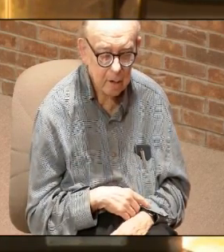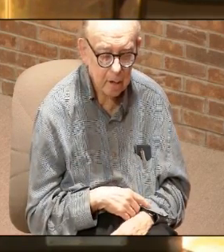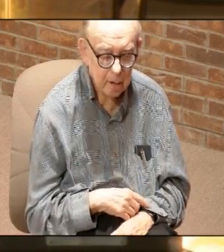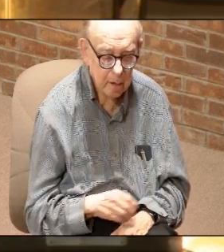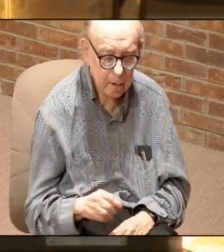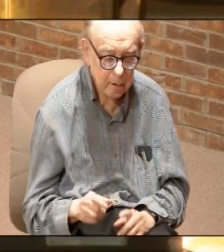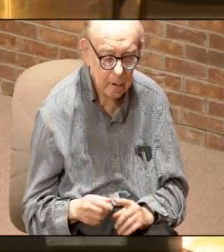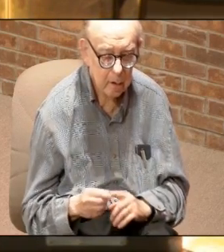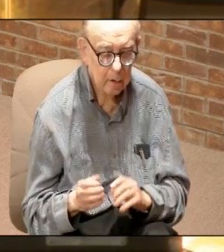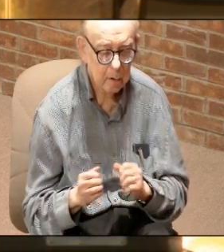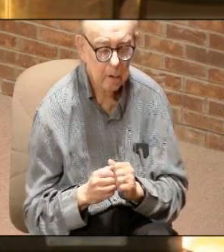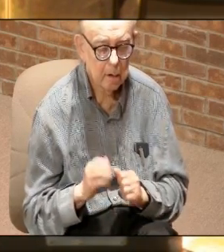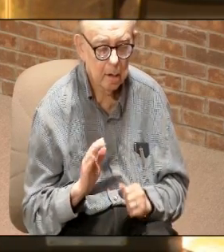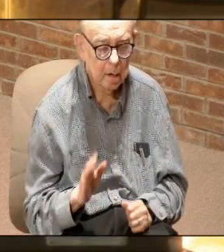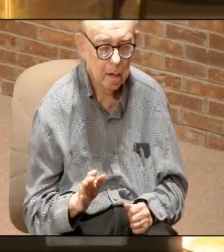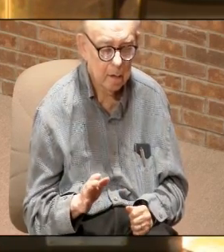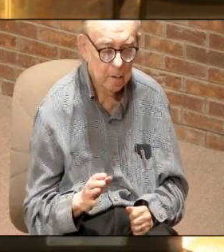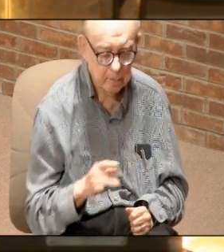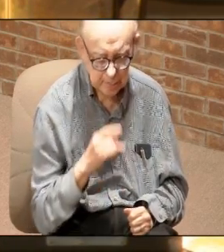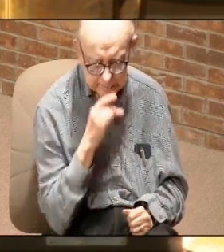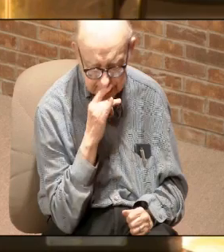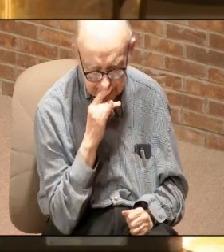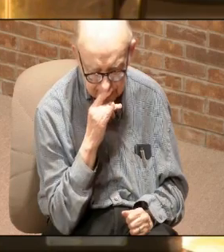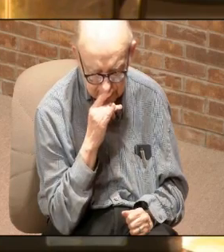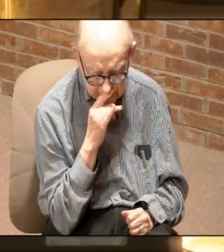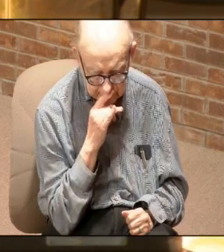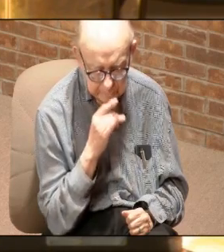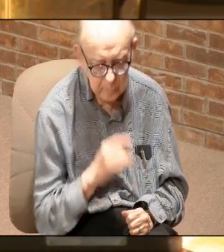And especially with your kids,